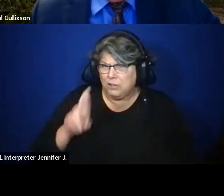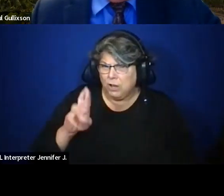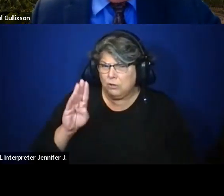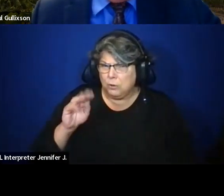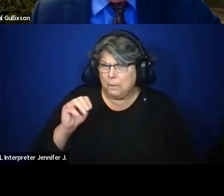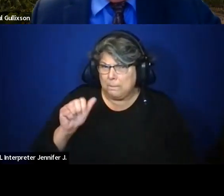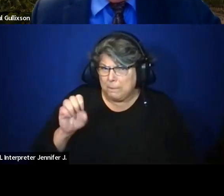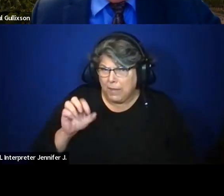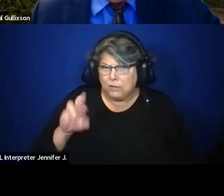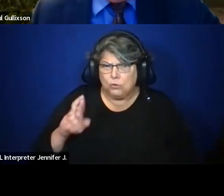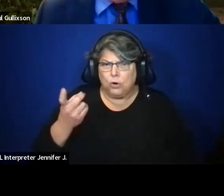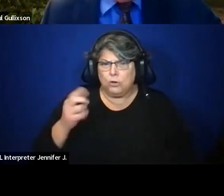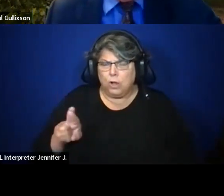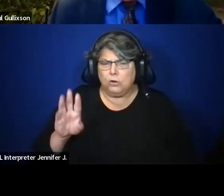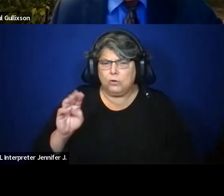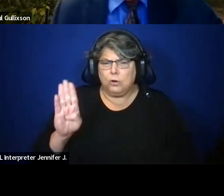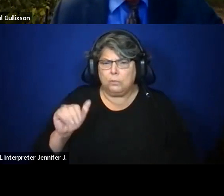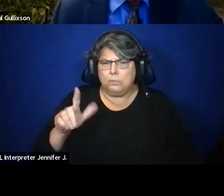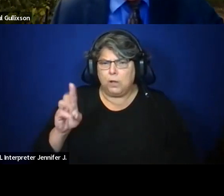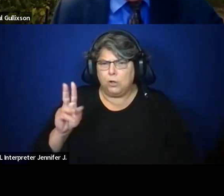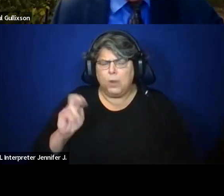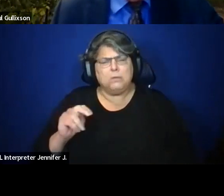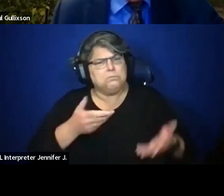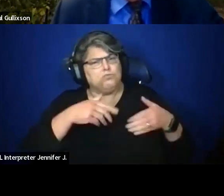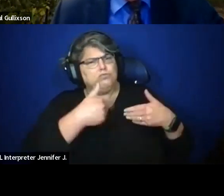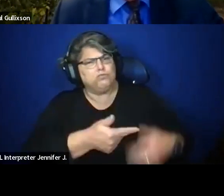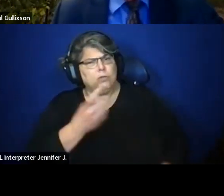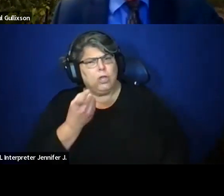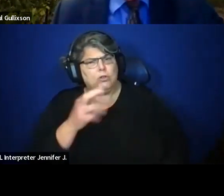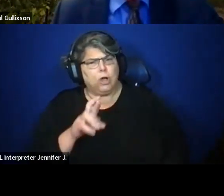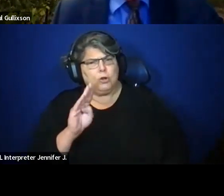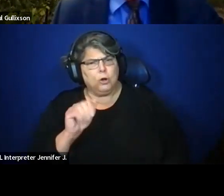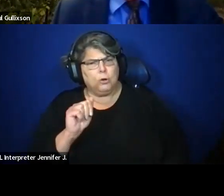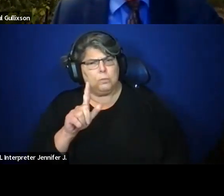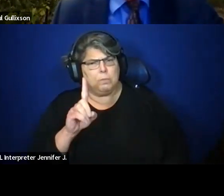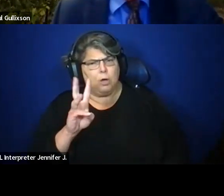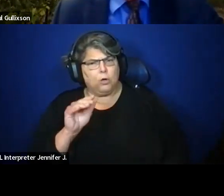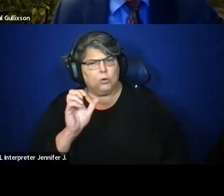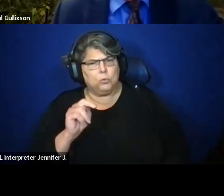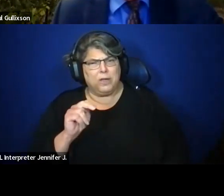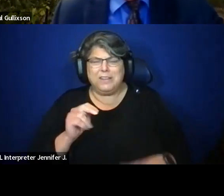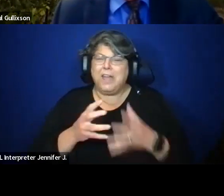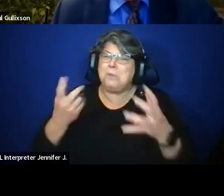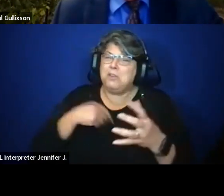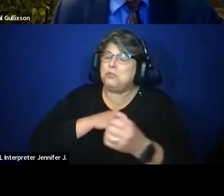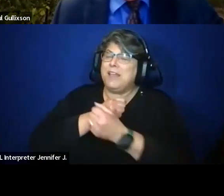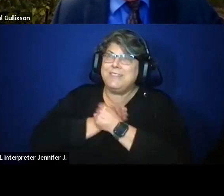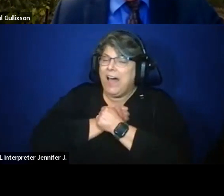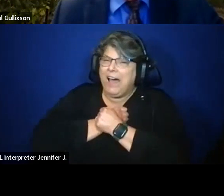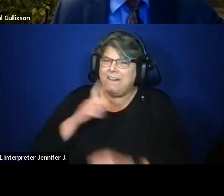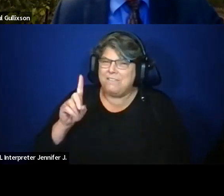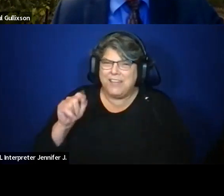Baldwin? Yeah, and let me turn this over to Dr. Baldwin. As much as we love data and